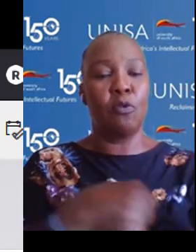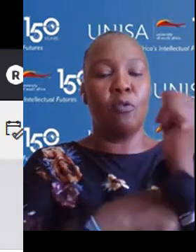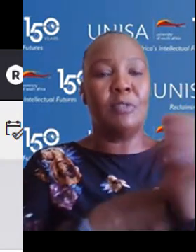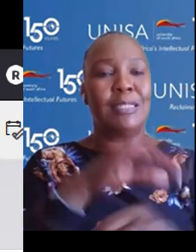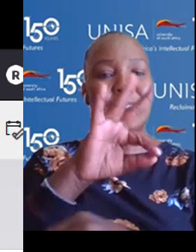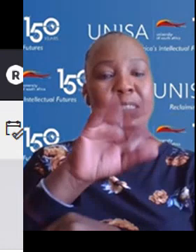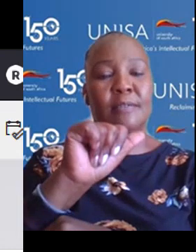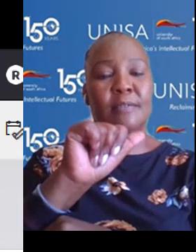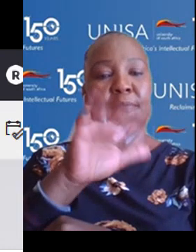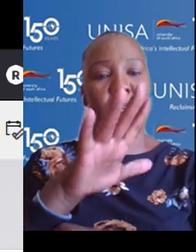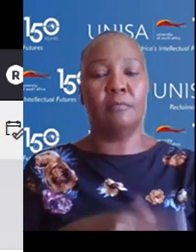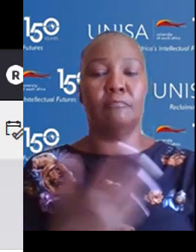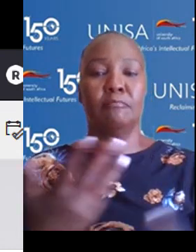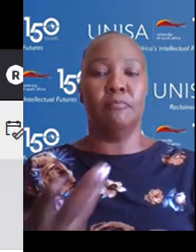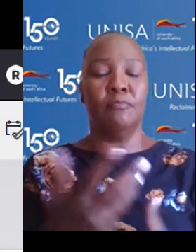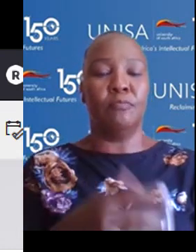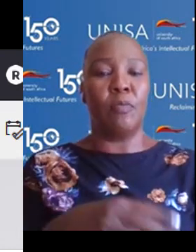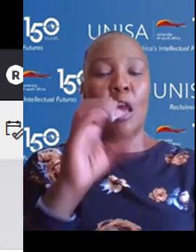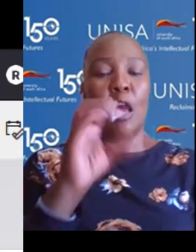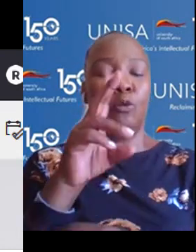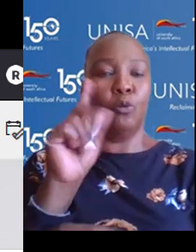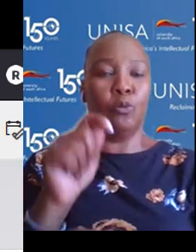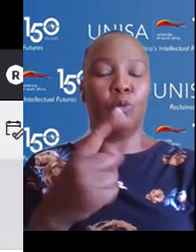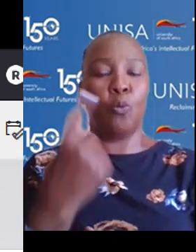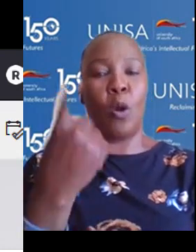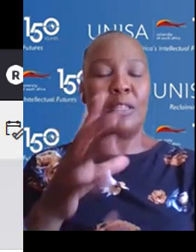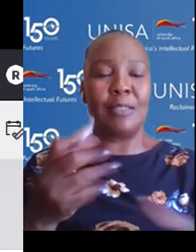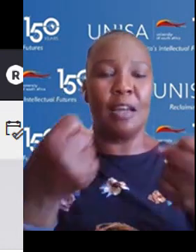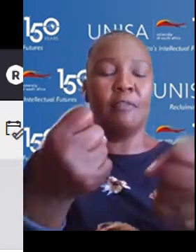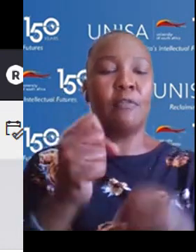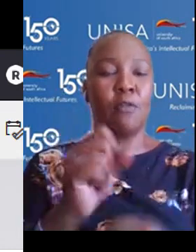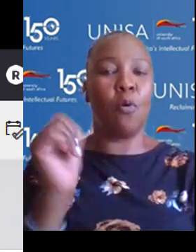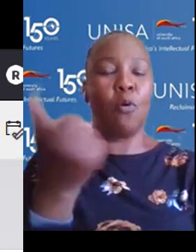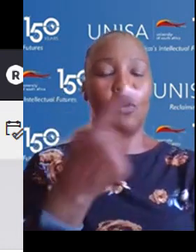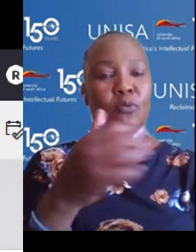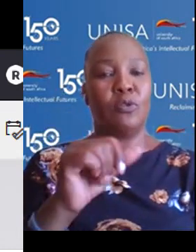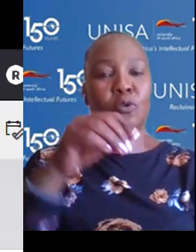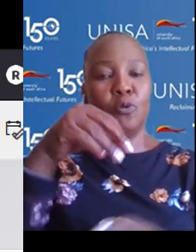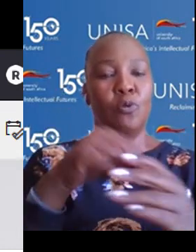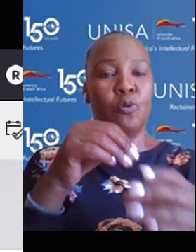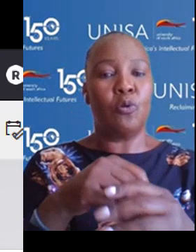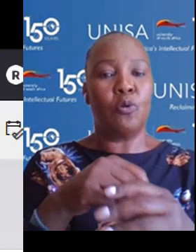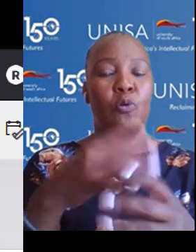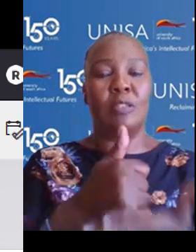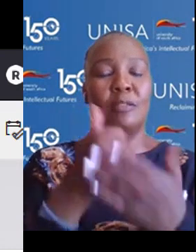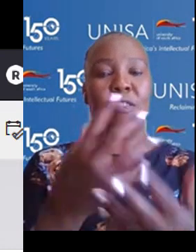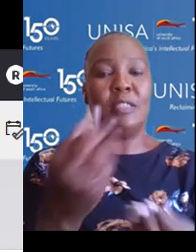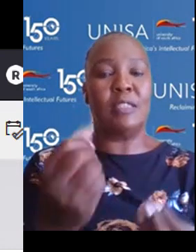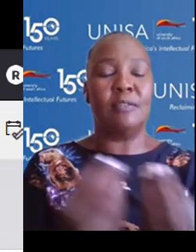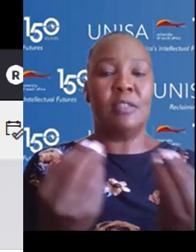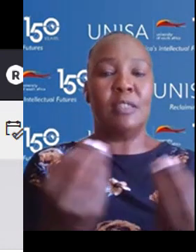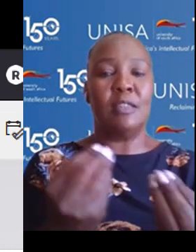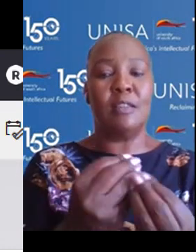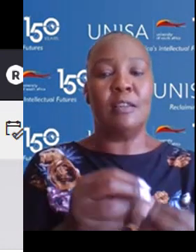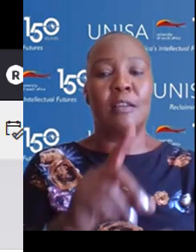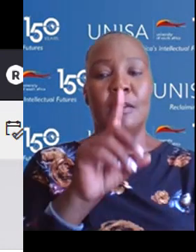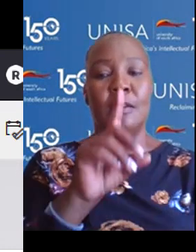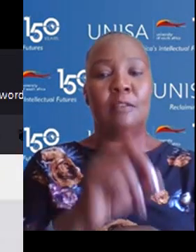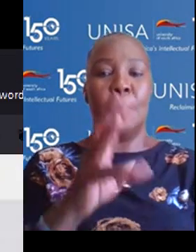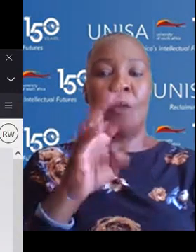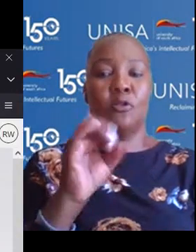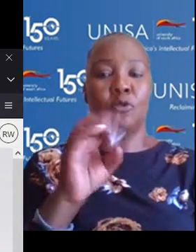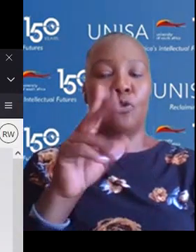365, that contains Outlook, OneDrive, all of that to your device, you can just click on this button, Microsoft 365 apps.